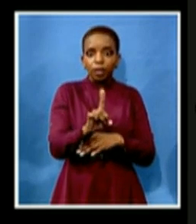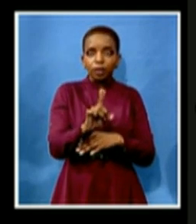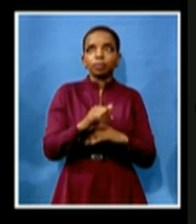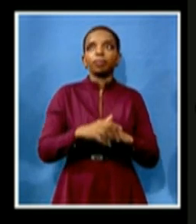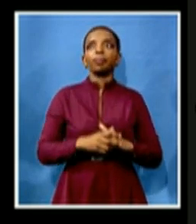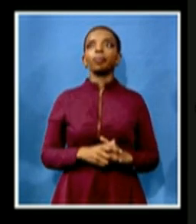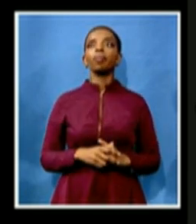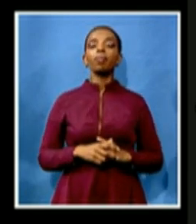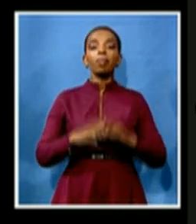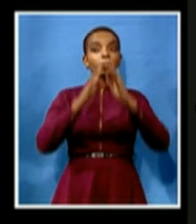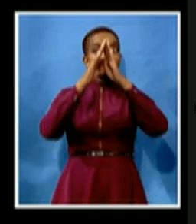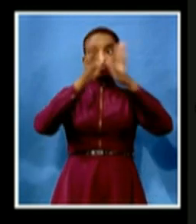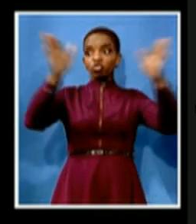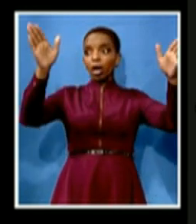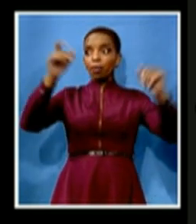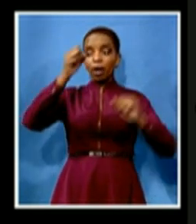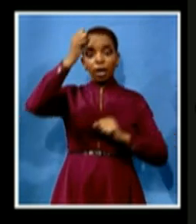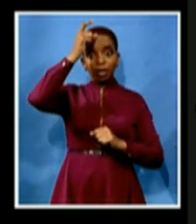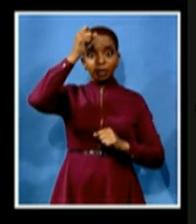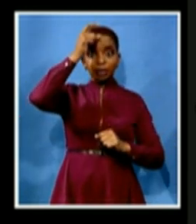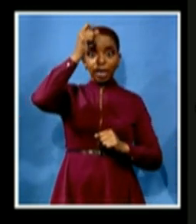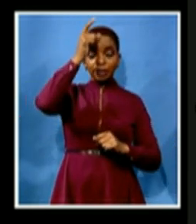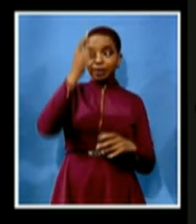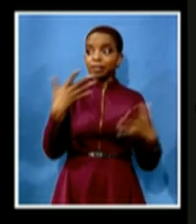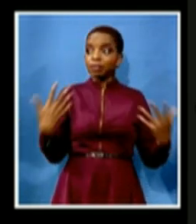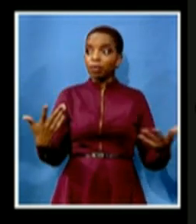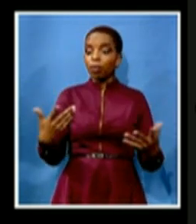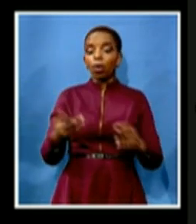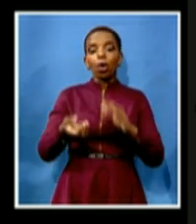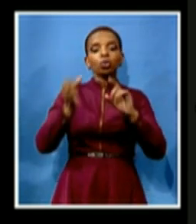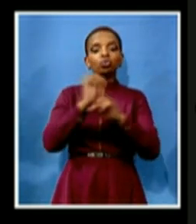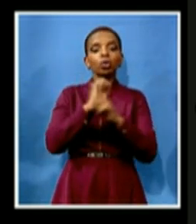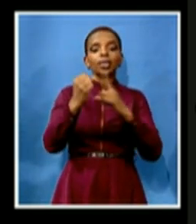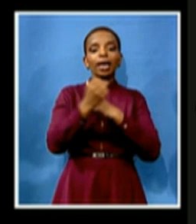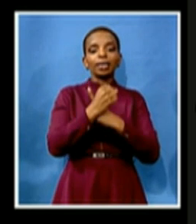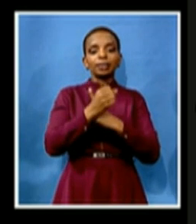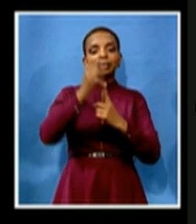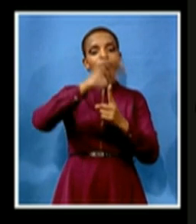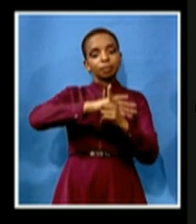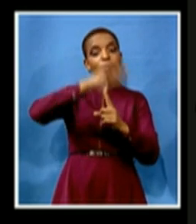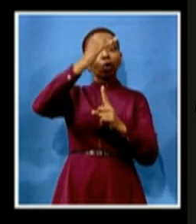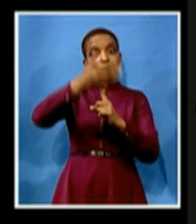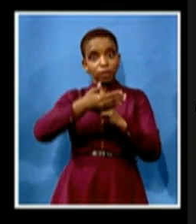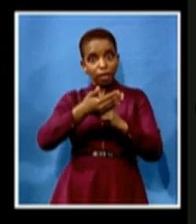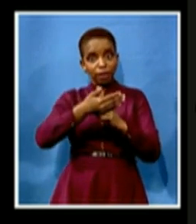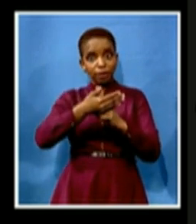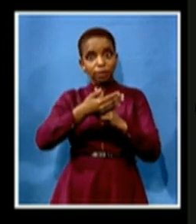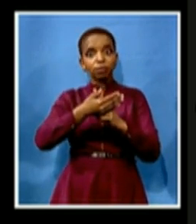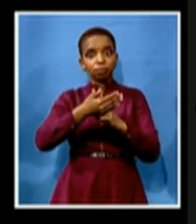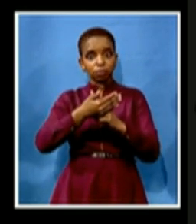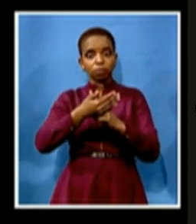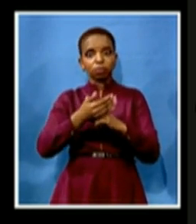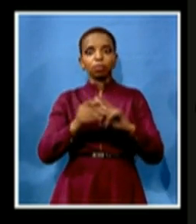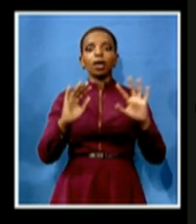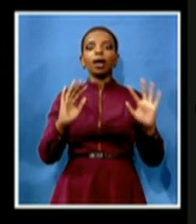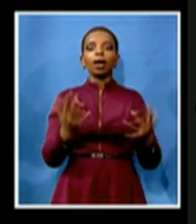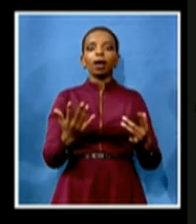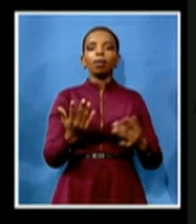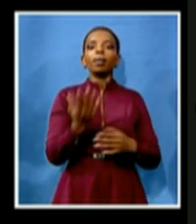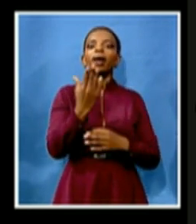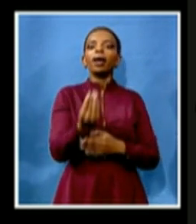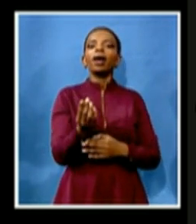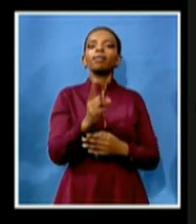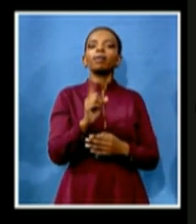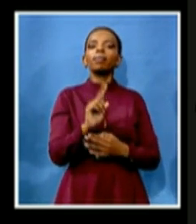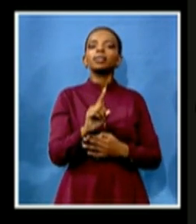the society is by having herd immunity, which develops over a period with the exposure to the virus. But since it's